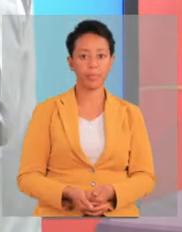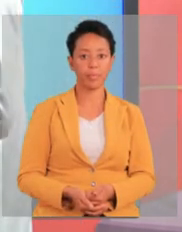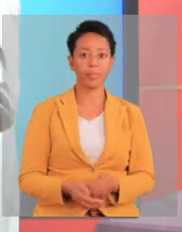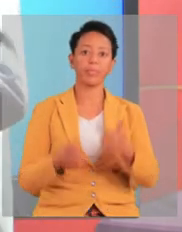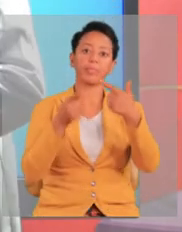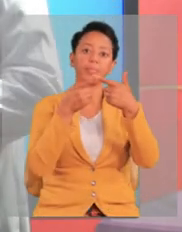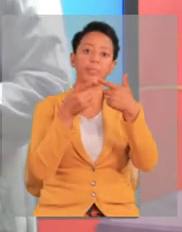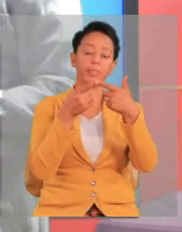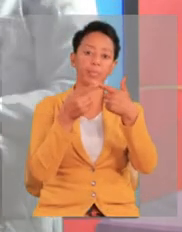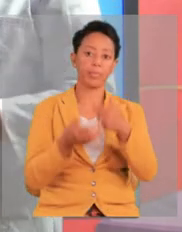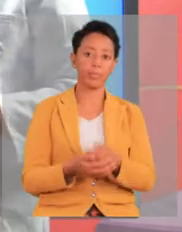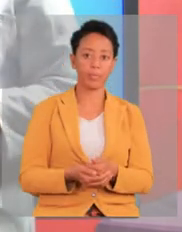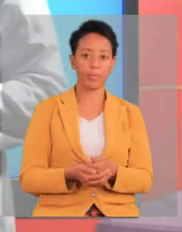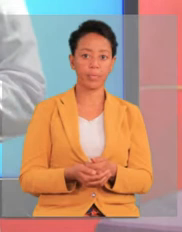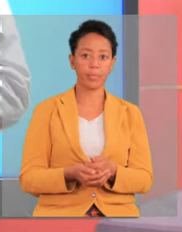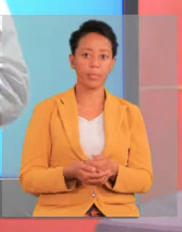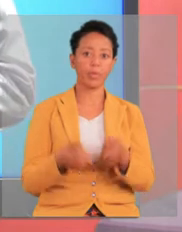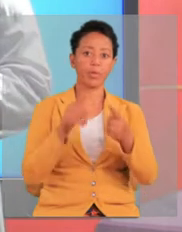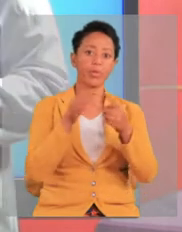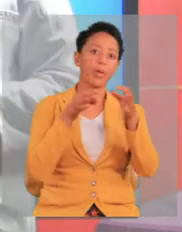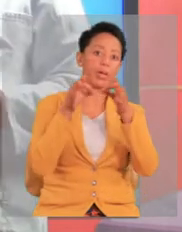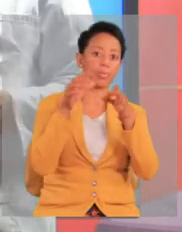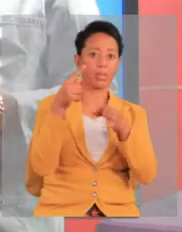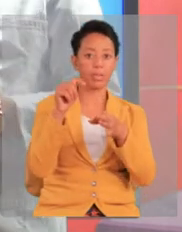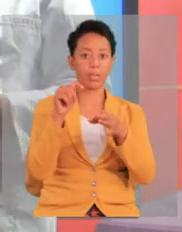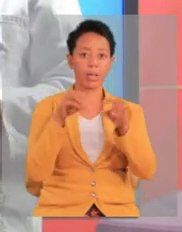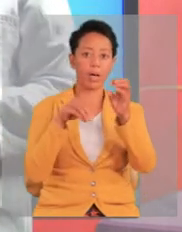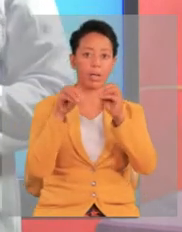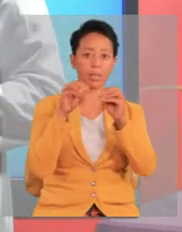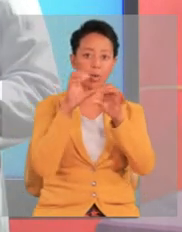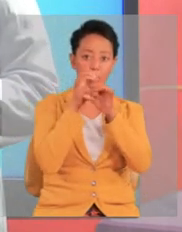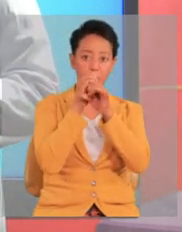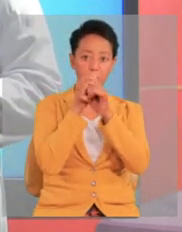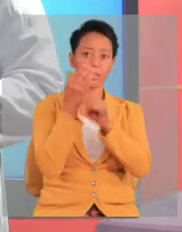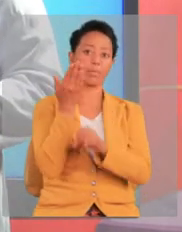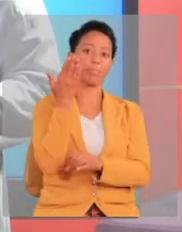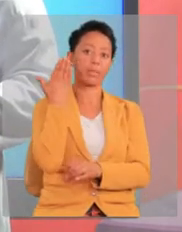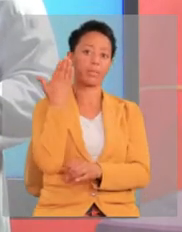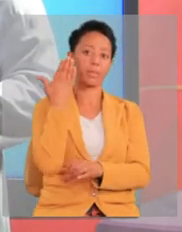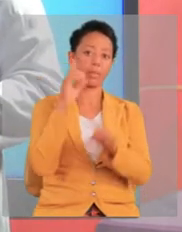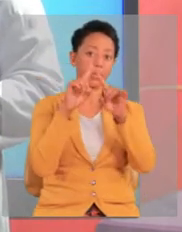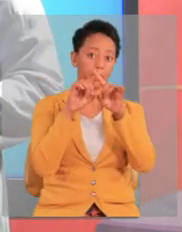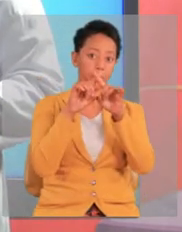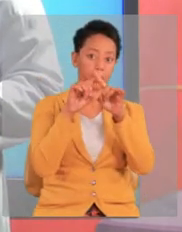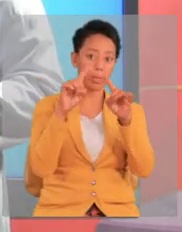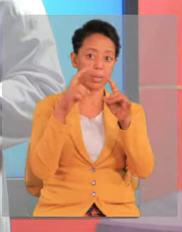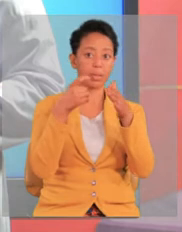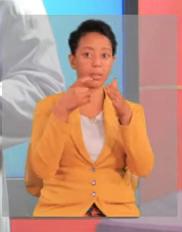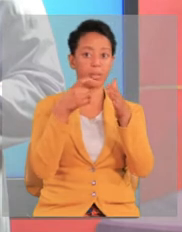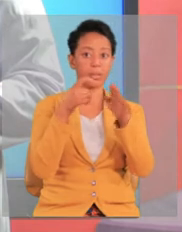The next one is to express an action completed in the past, but whose time